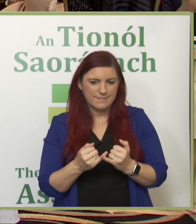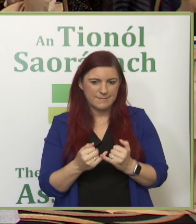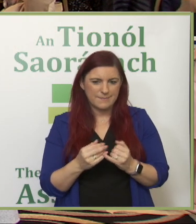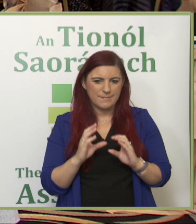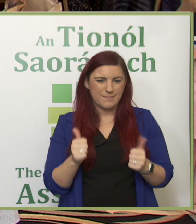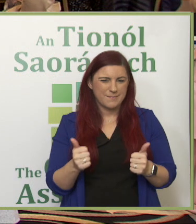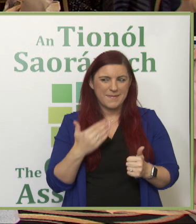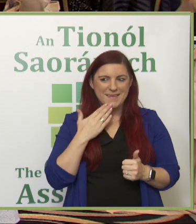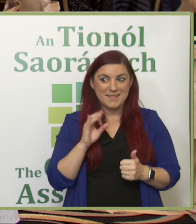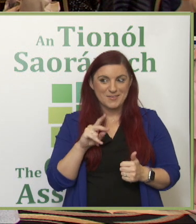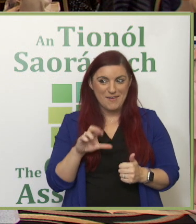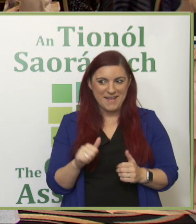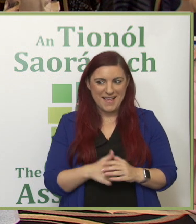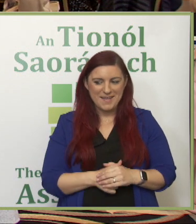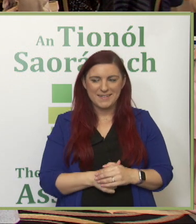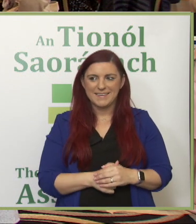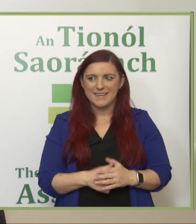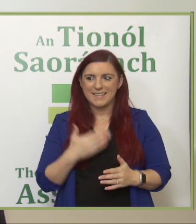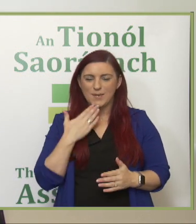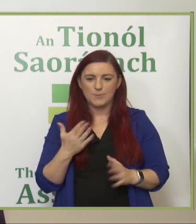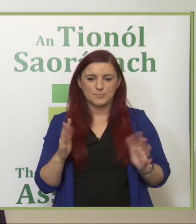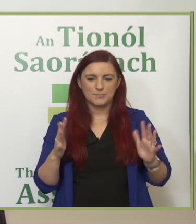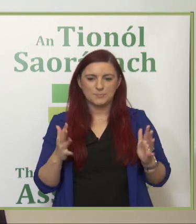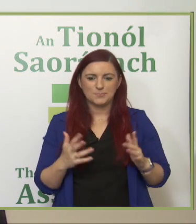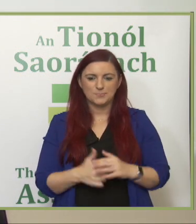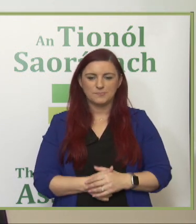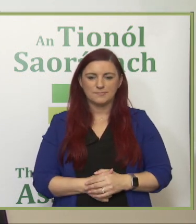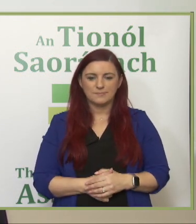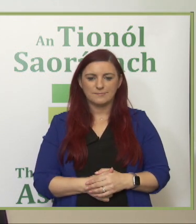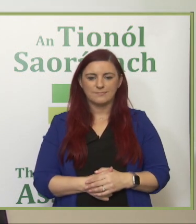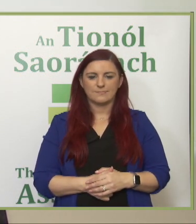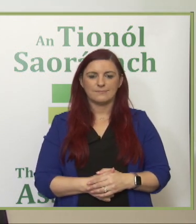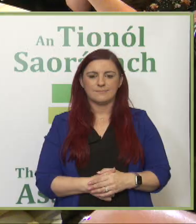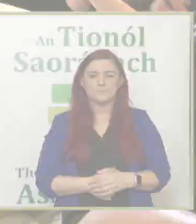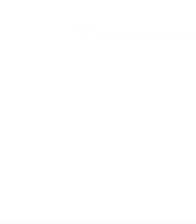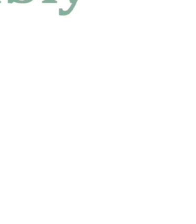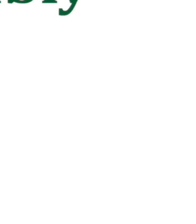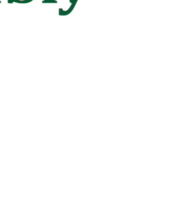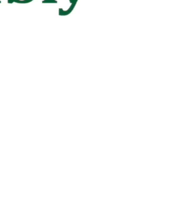Later on. Thank you very much. I might just say.